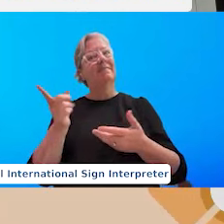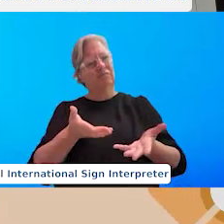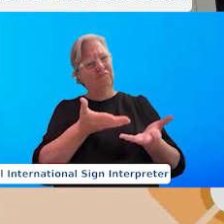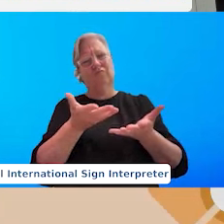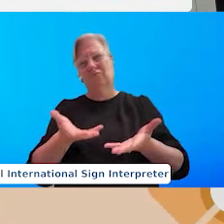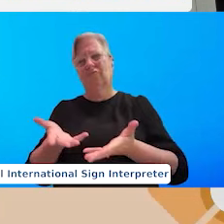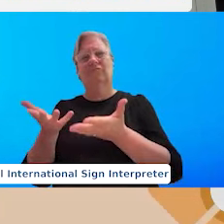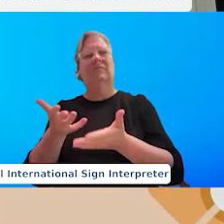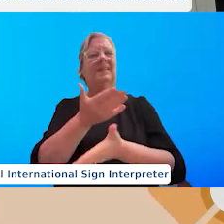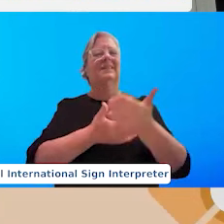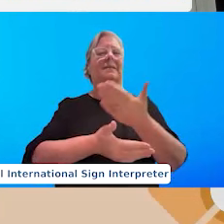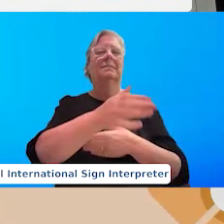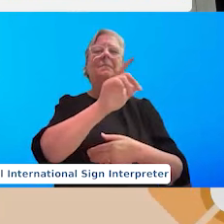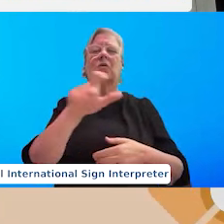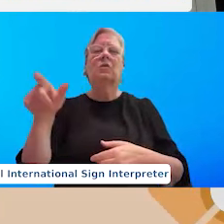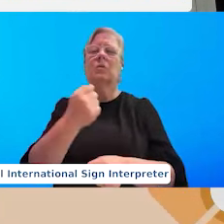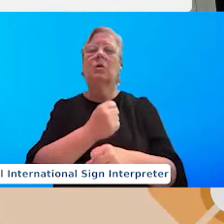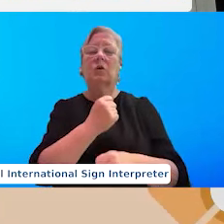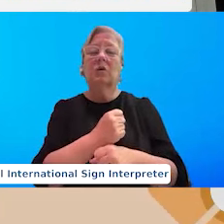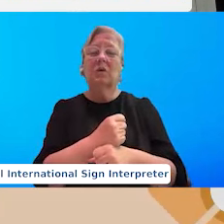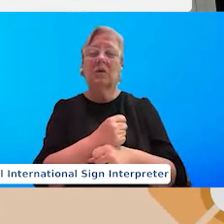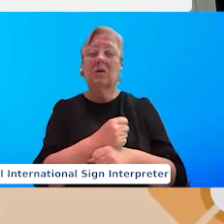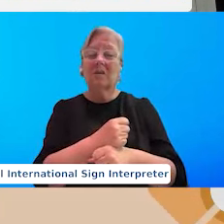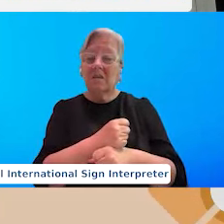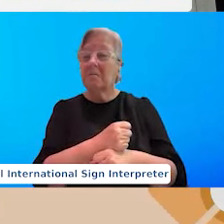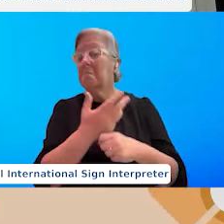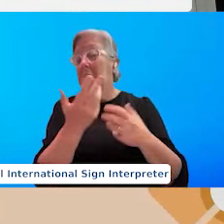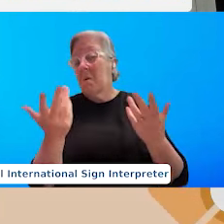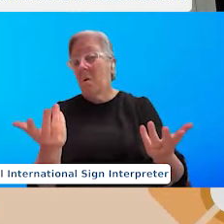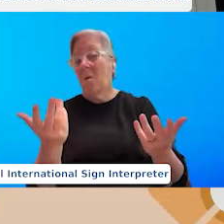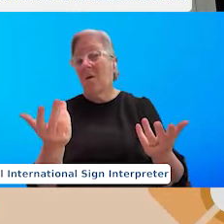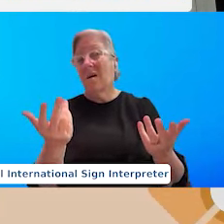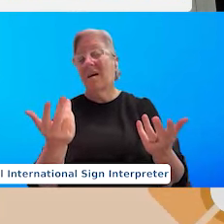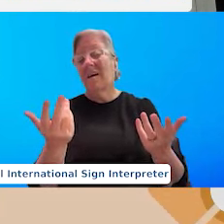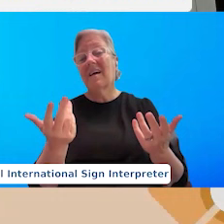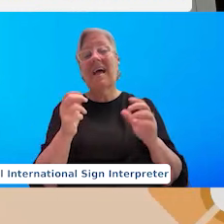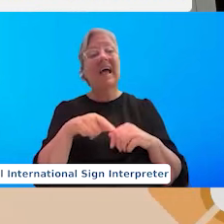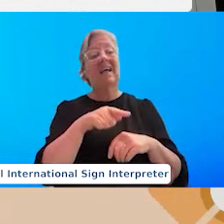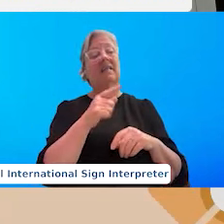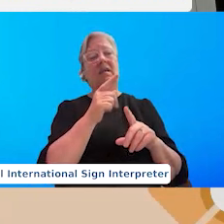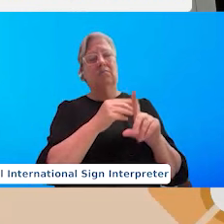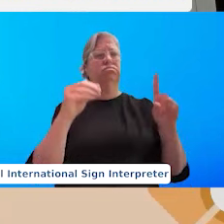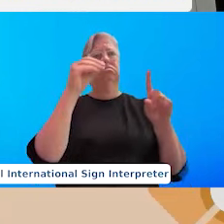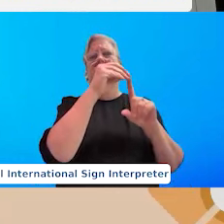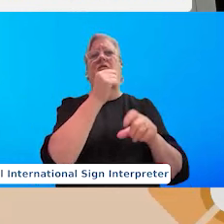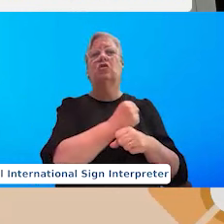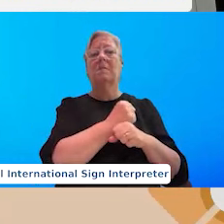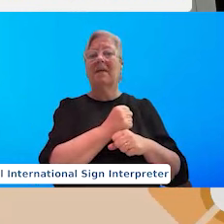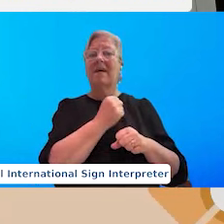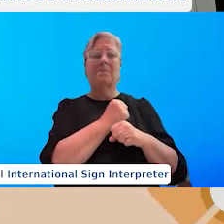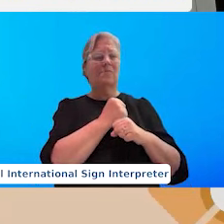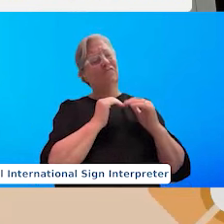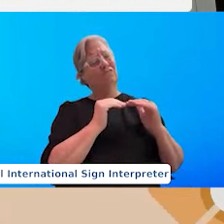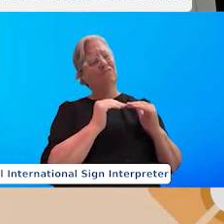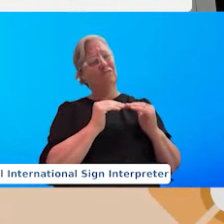Next company, you know, the locomotive company. So these are some of the successful stories,